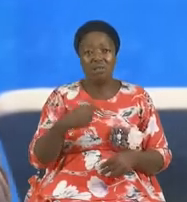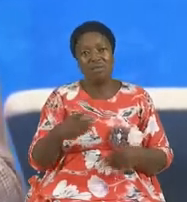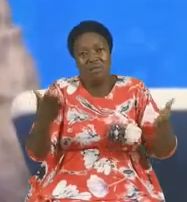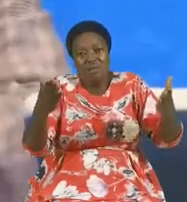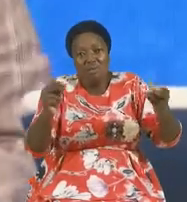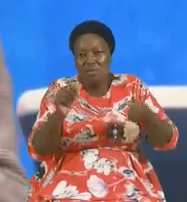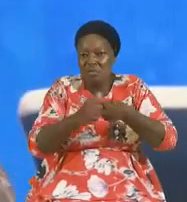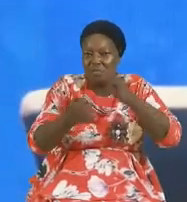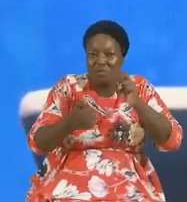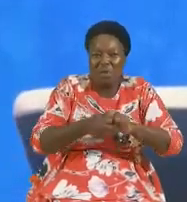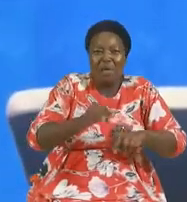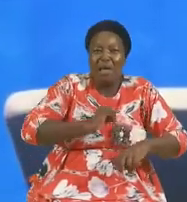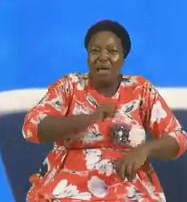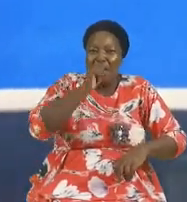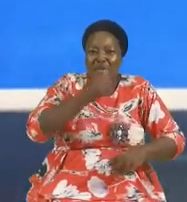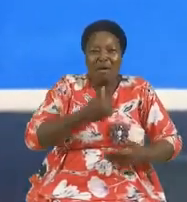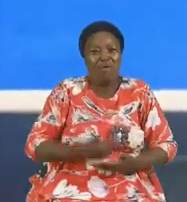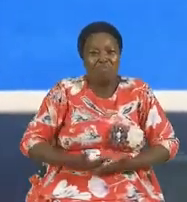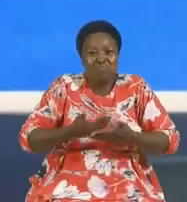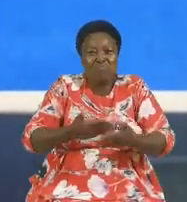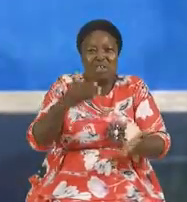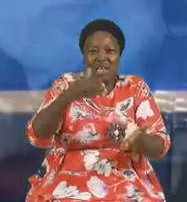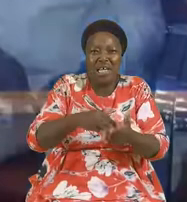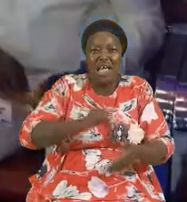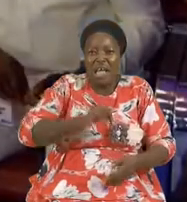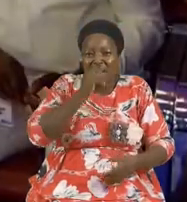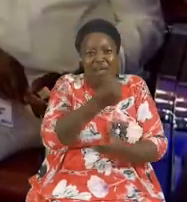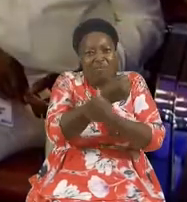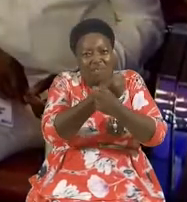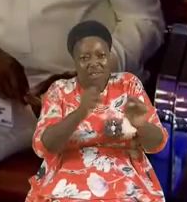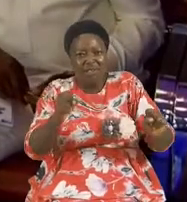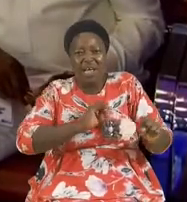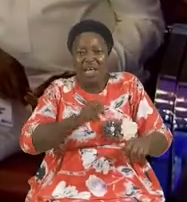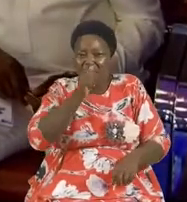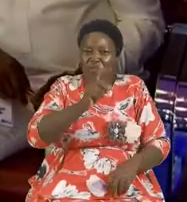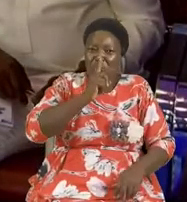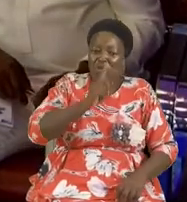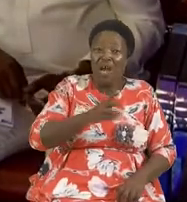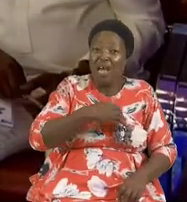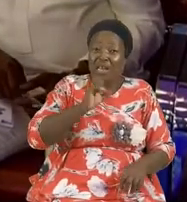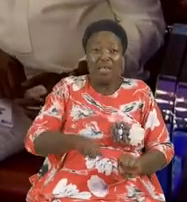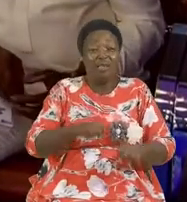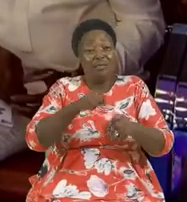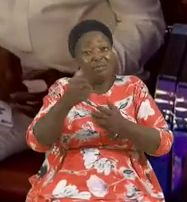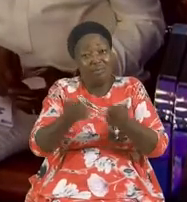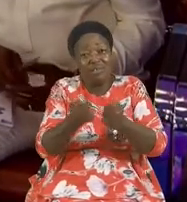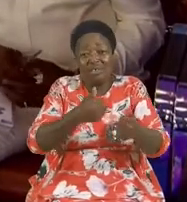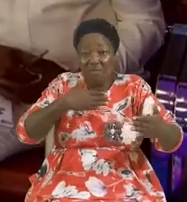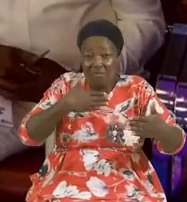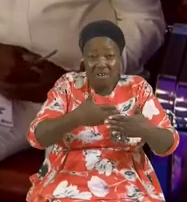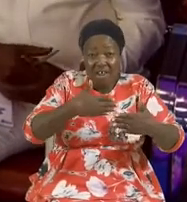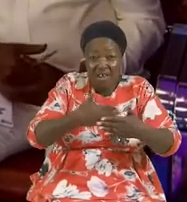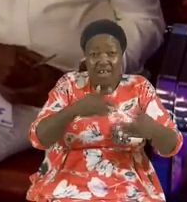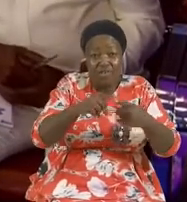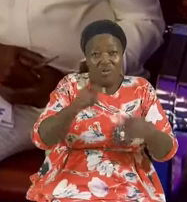say no, you'll not say, well, I am saved, I am sure, and I can drive as